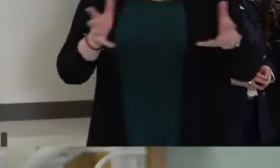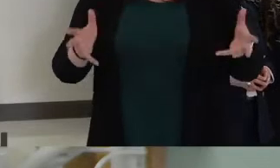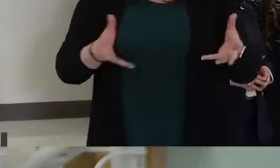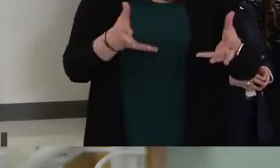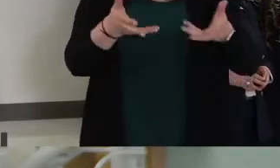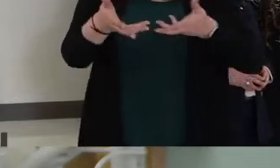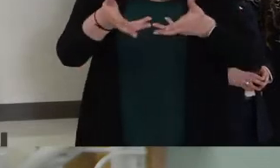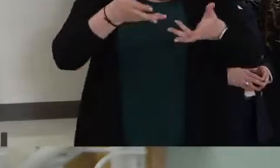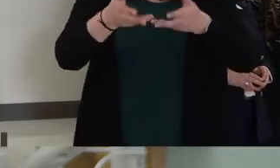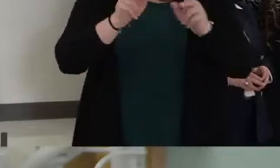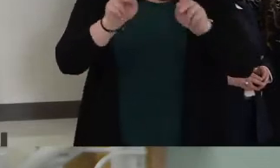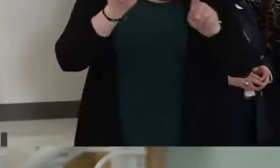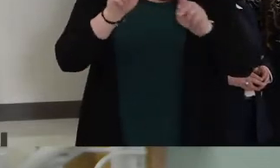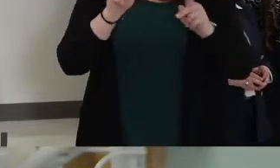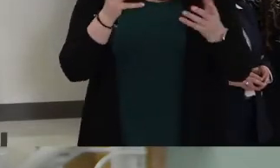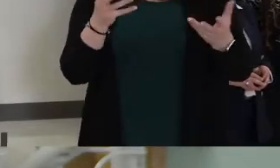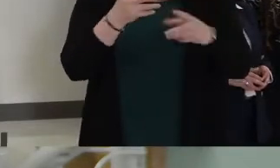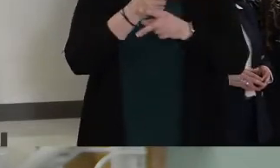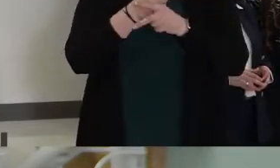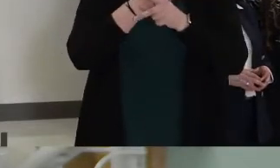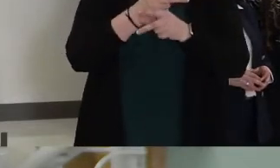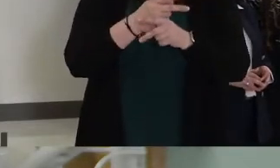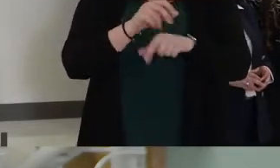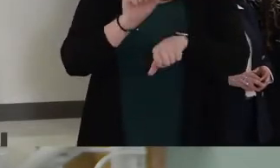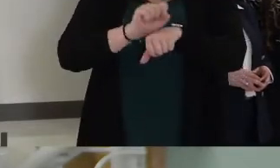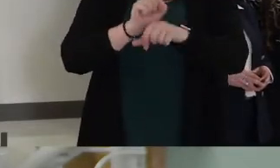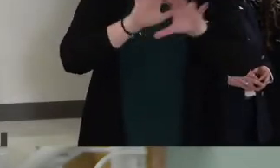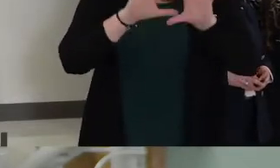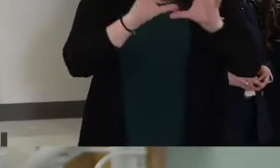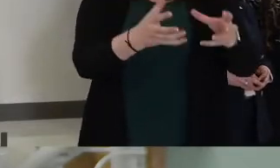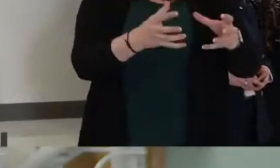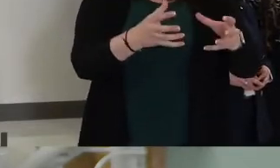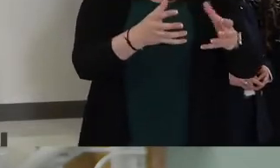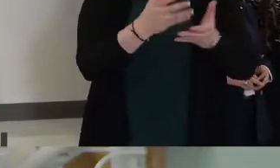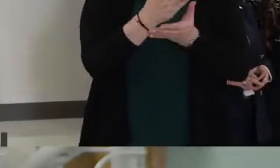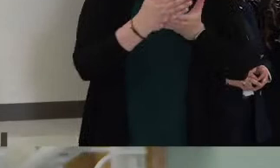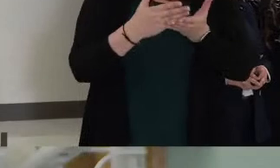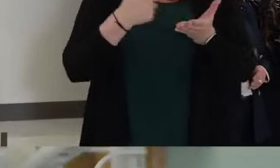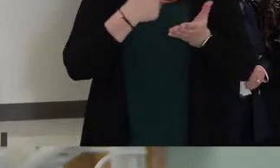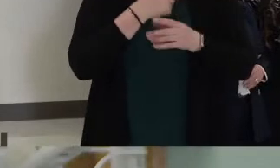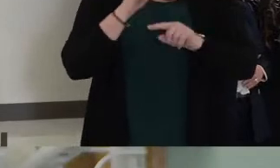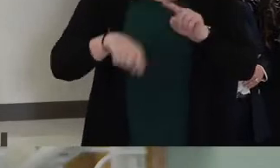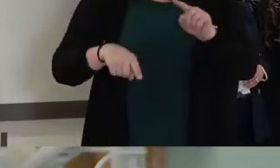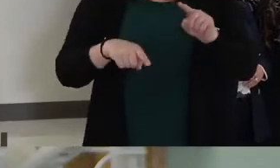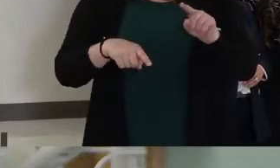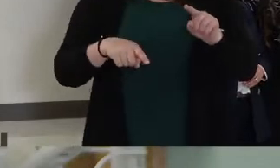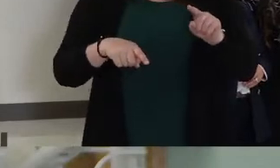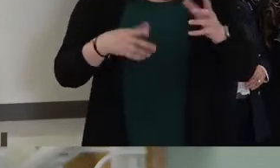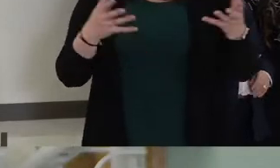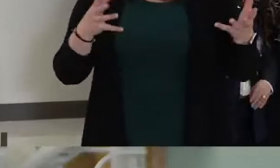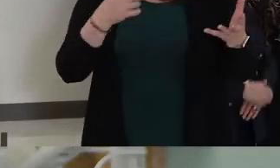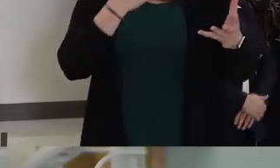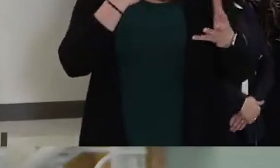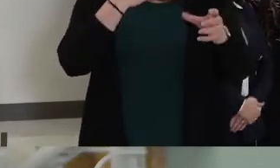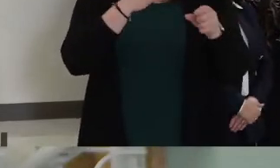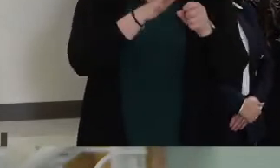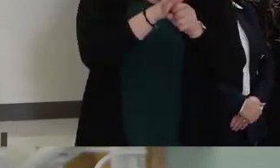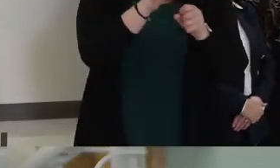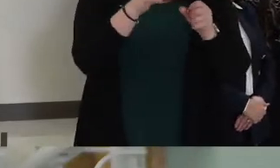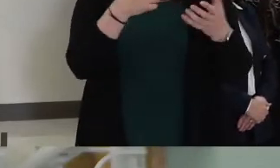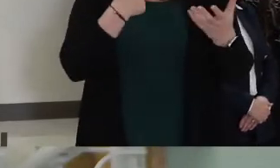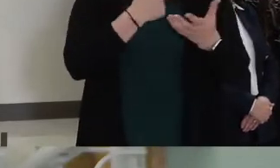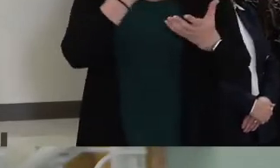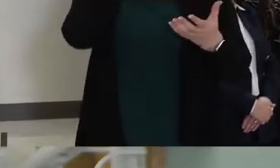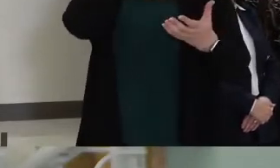people in the care, the workforce component we can't say enough about. We need to invest. We